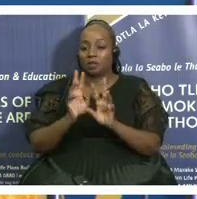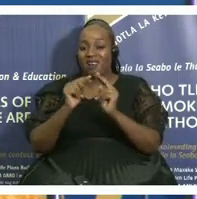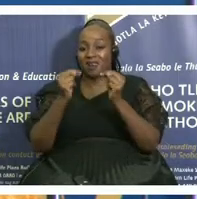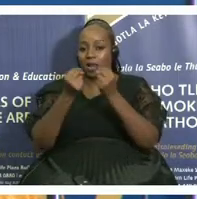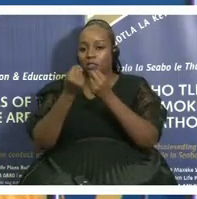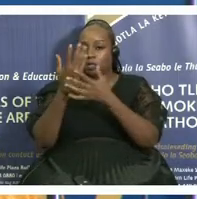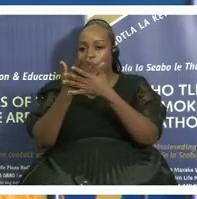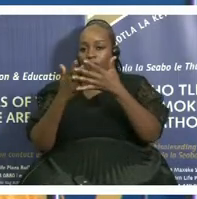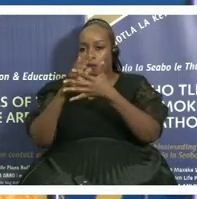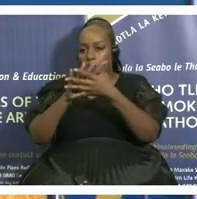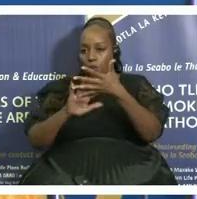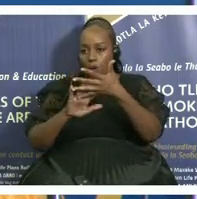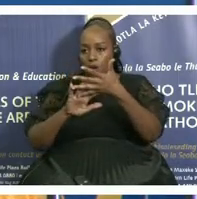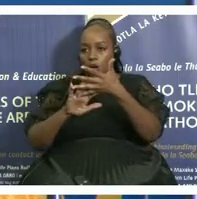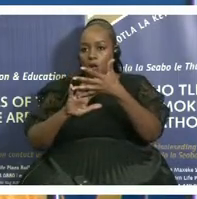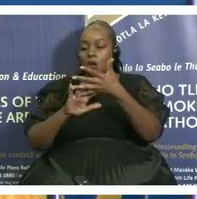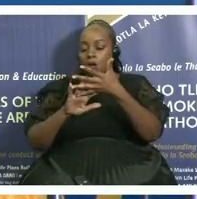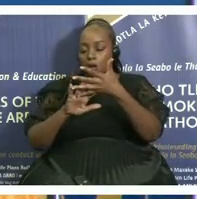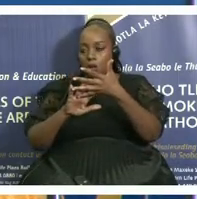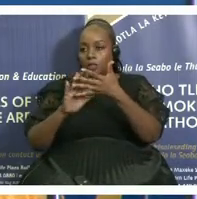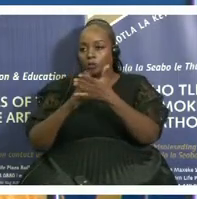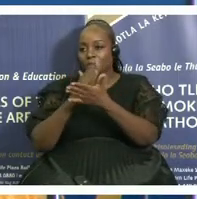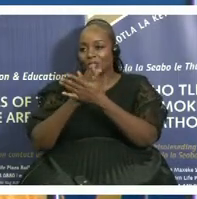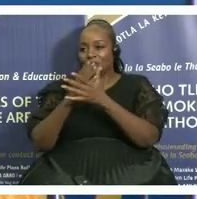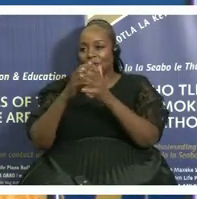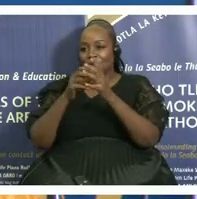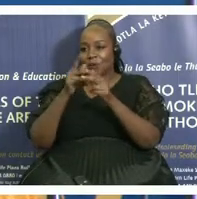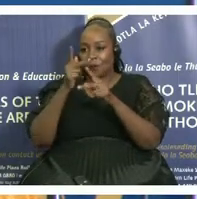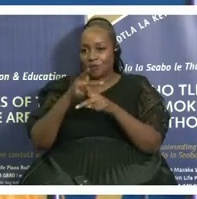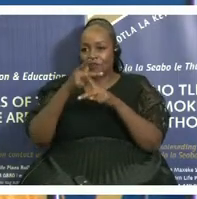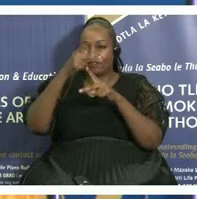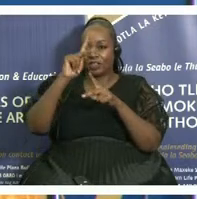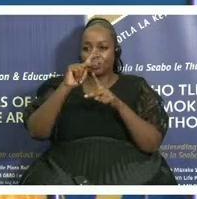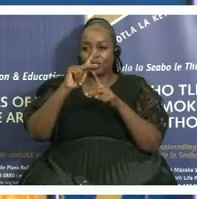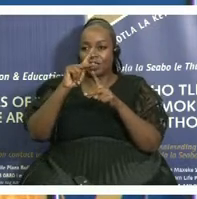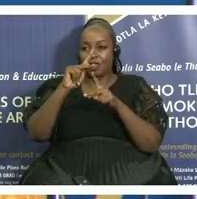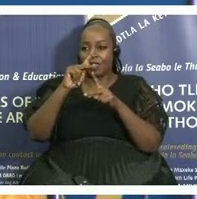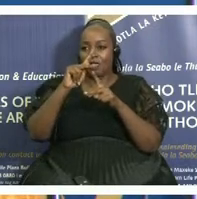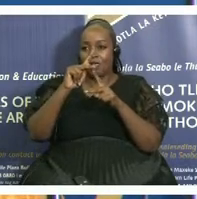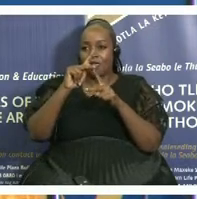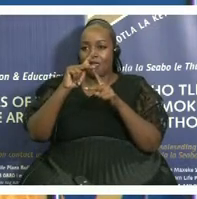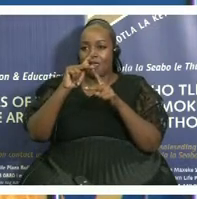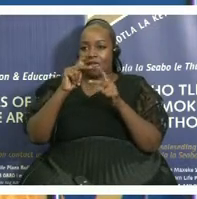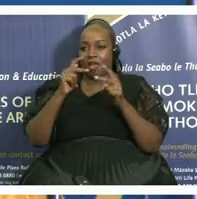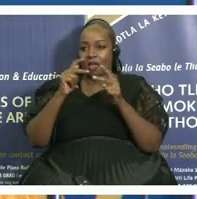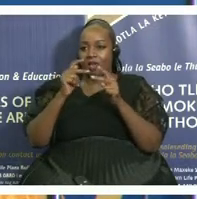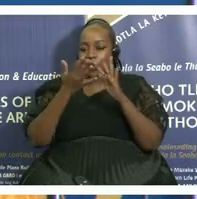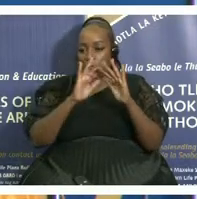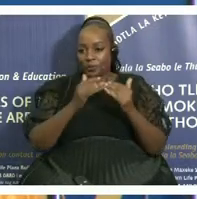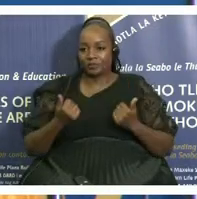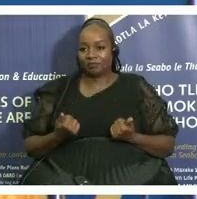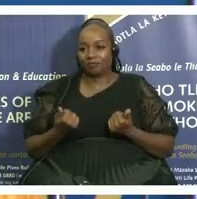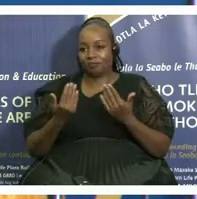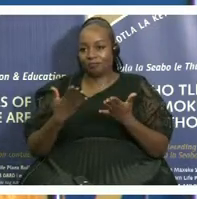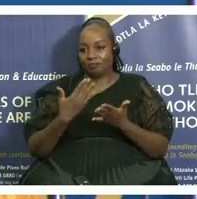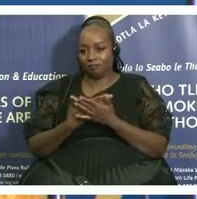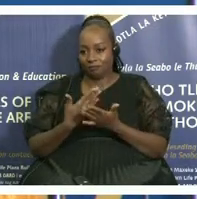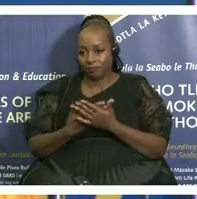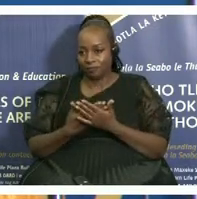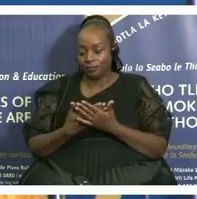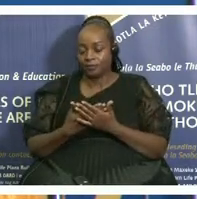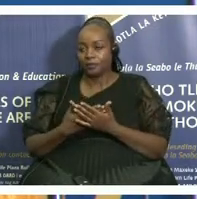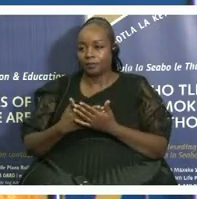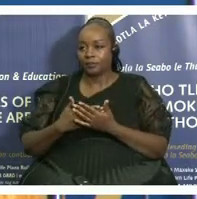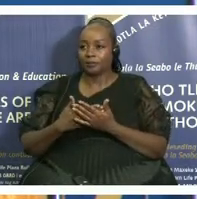of the public sector. We appreciate the selfless service of committed government officials